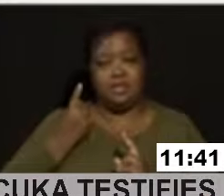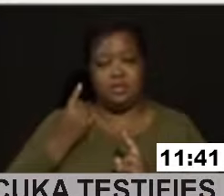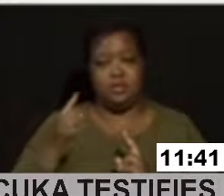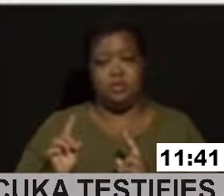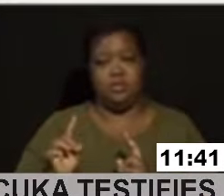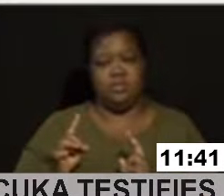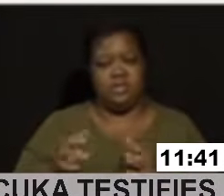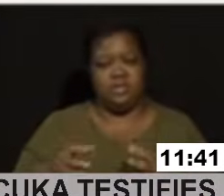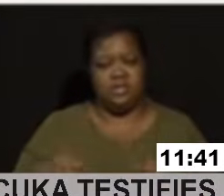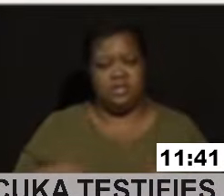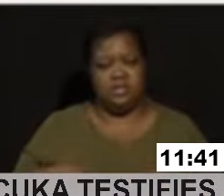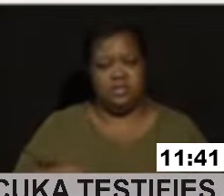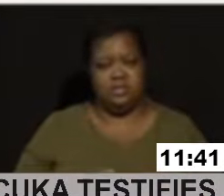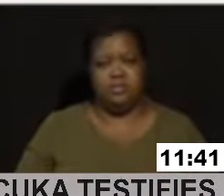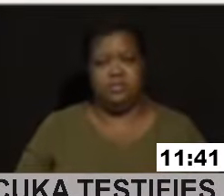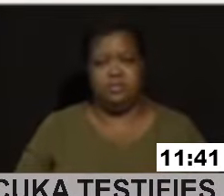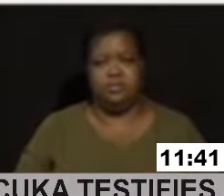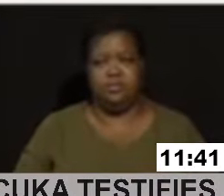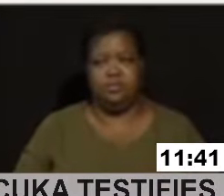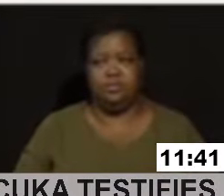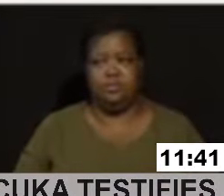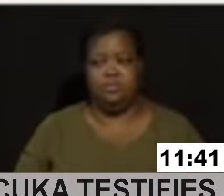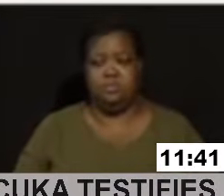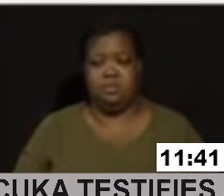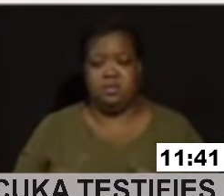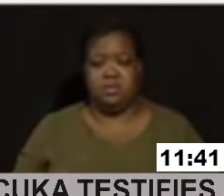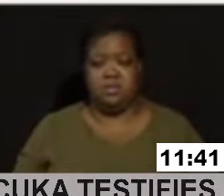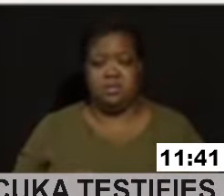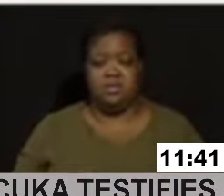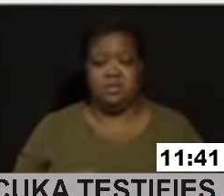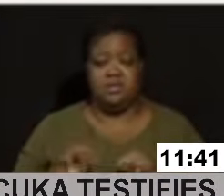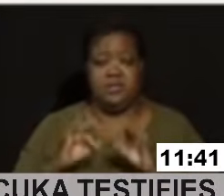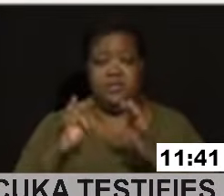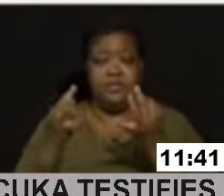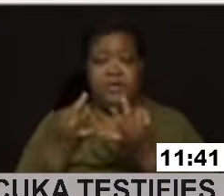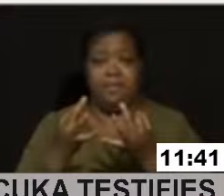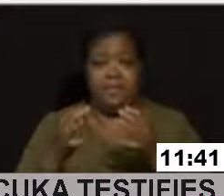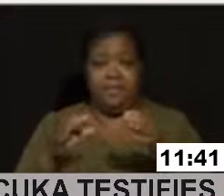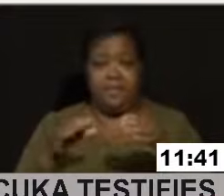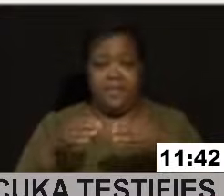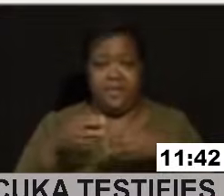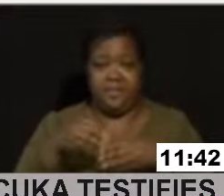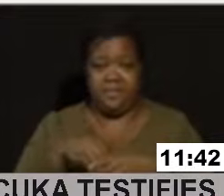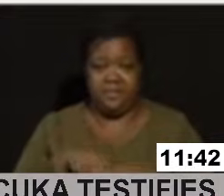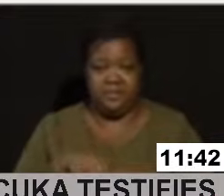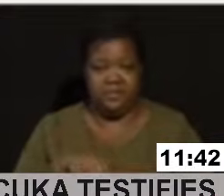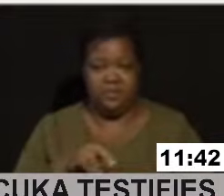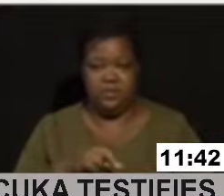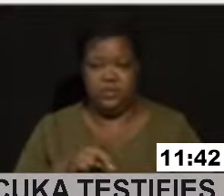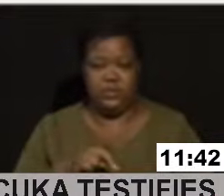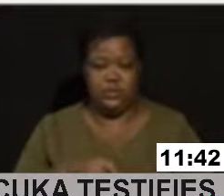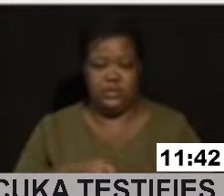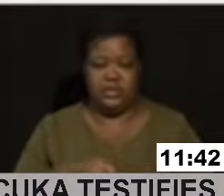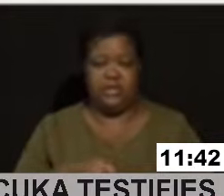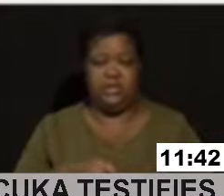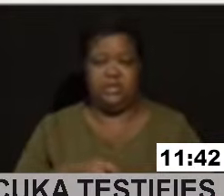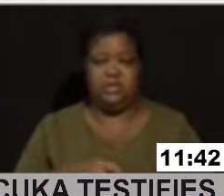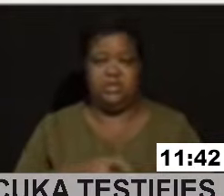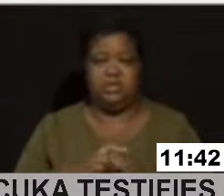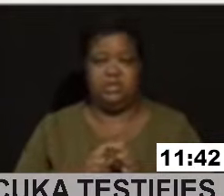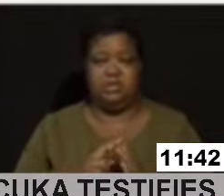which I accepted, was that there's no need for us to participate in that forum, and that there was no need for us to change